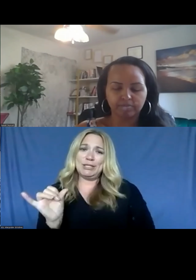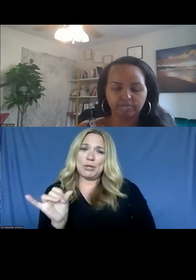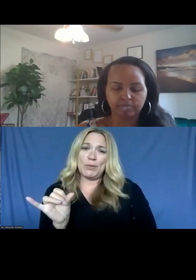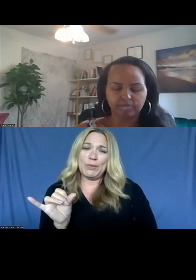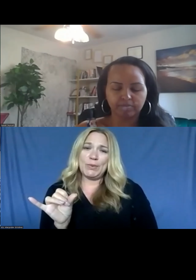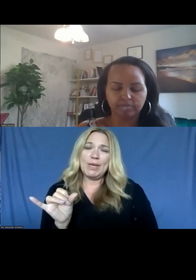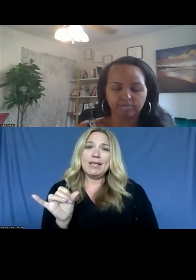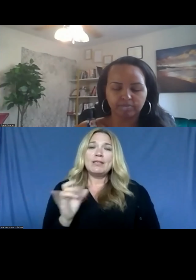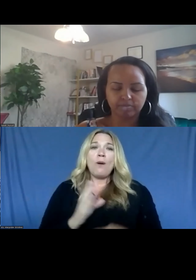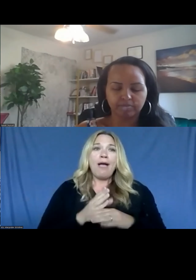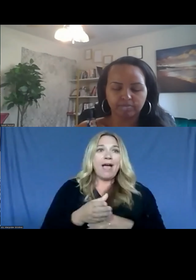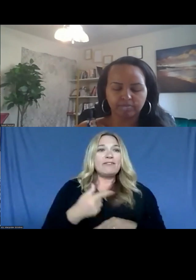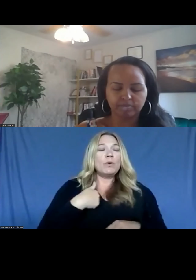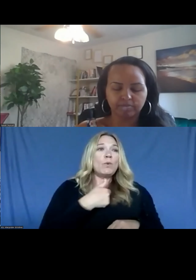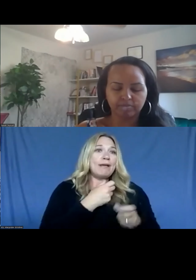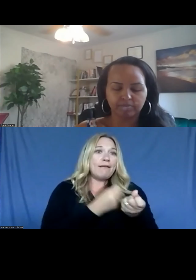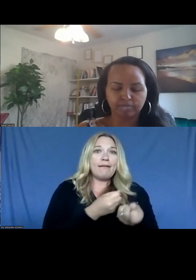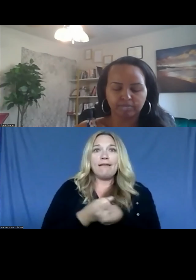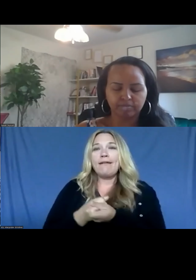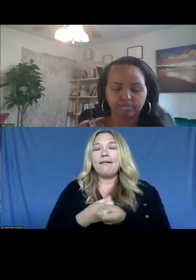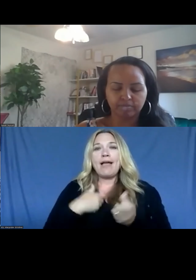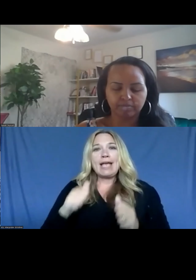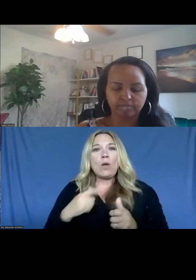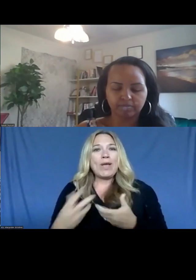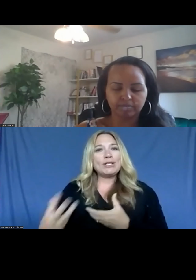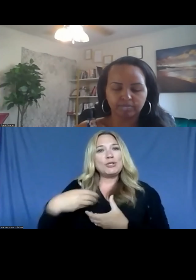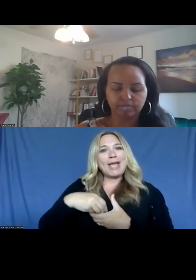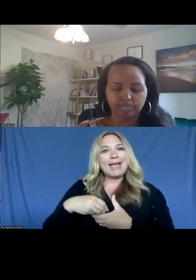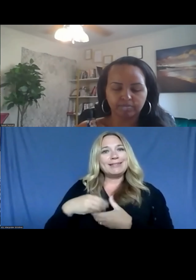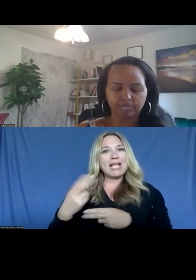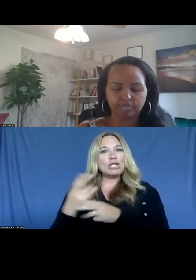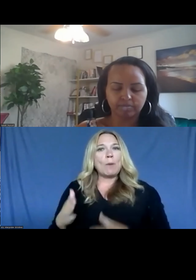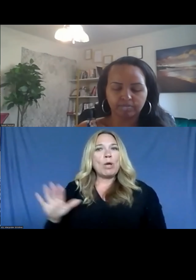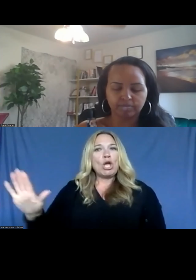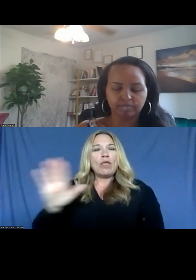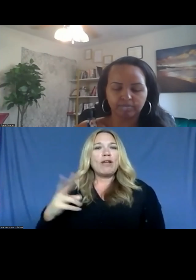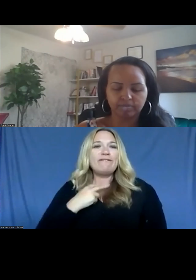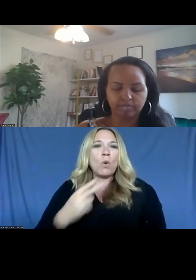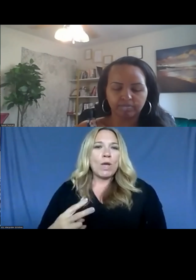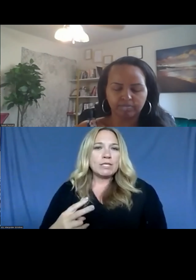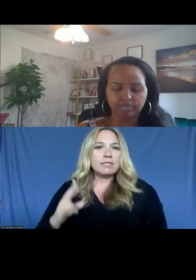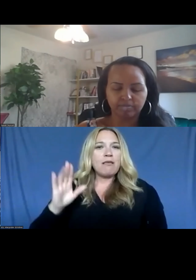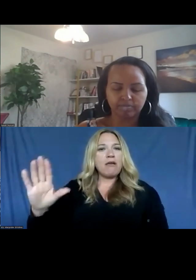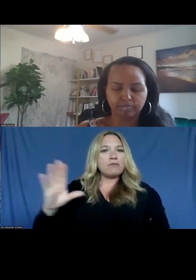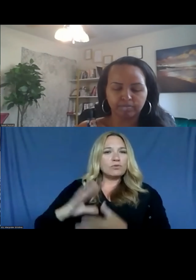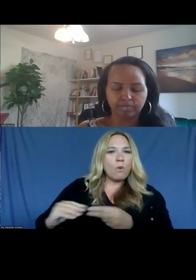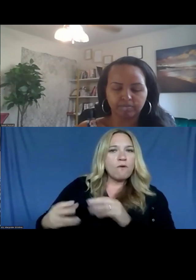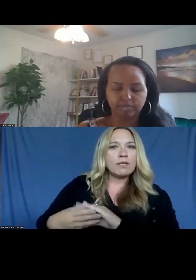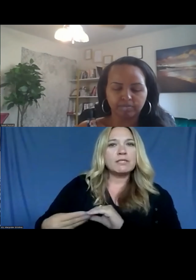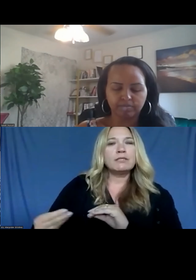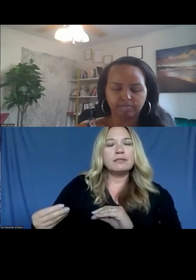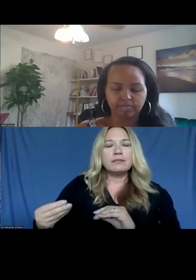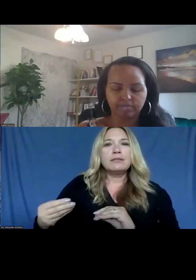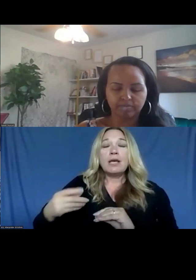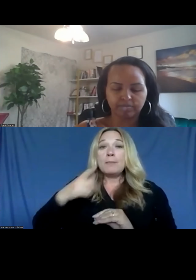our advocacy, can we integrate consumer voices? Can we elevate stories of success where community living has really